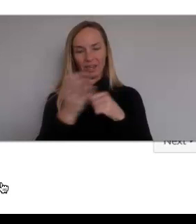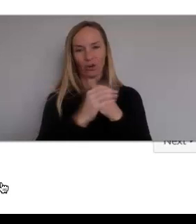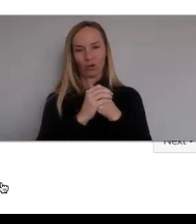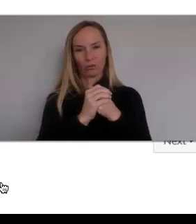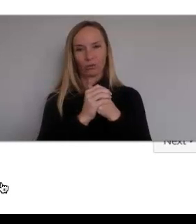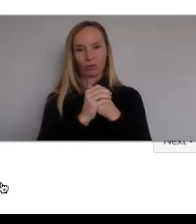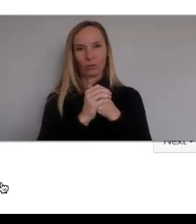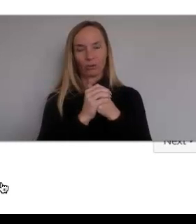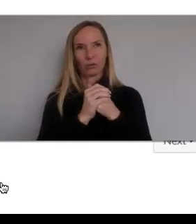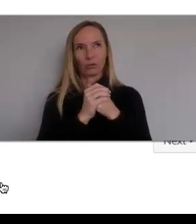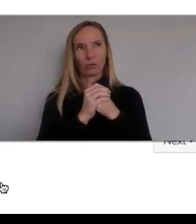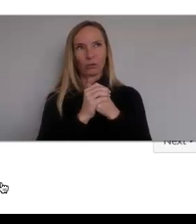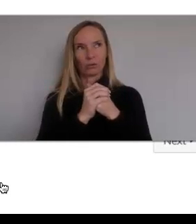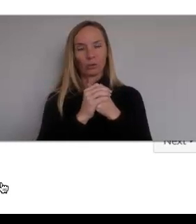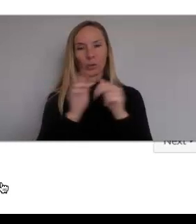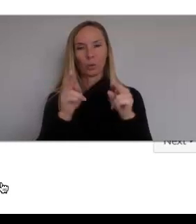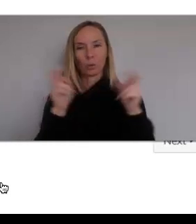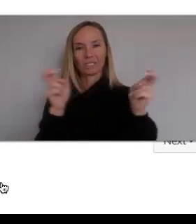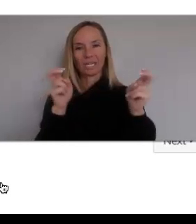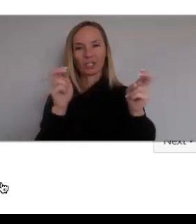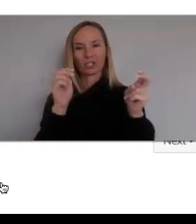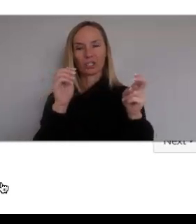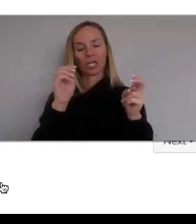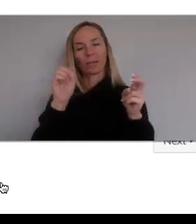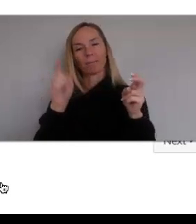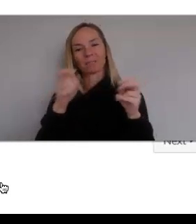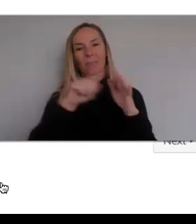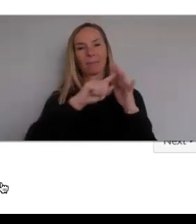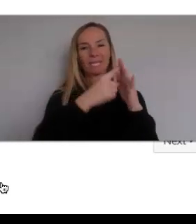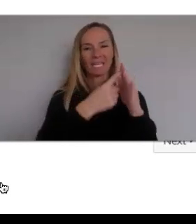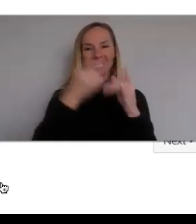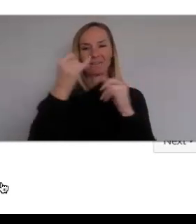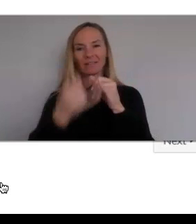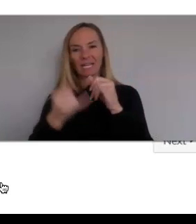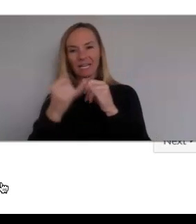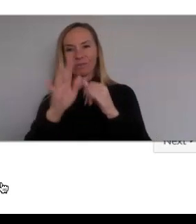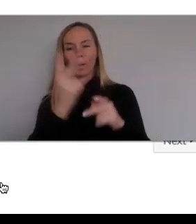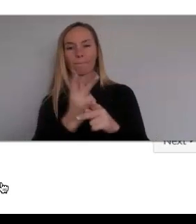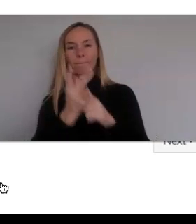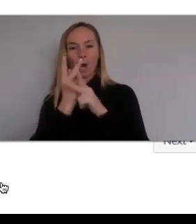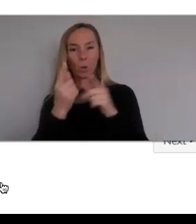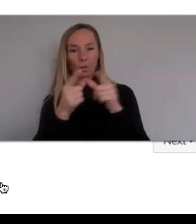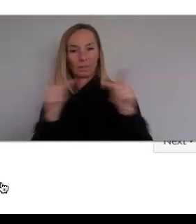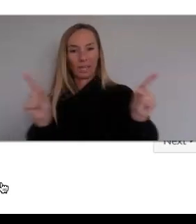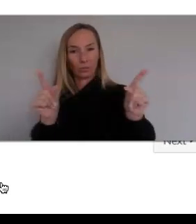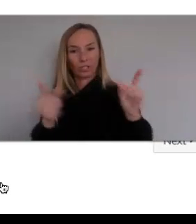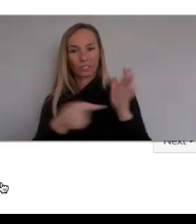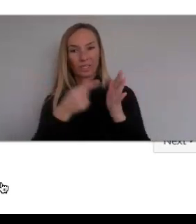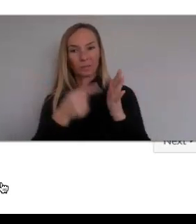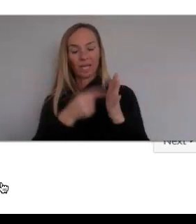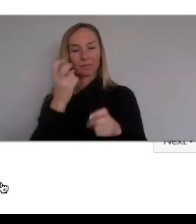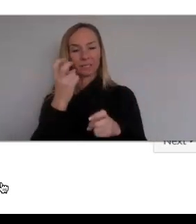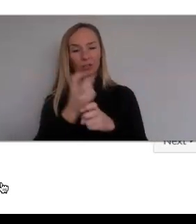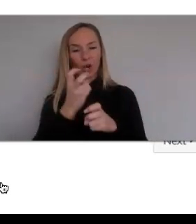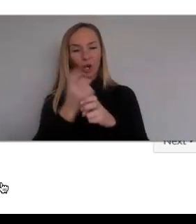Your quotation marks must be at the beginning and end of your borrowed language. Sometimes it's hard to tell